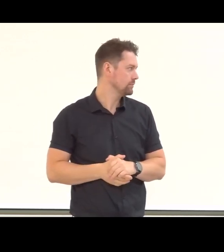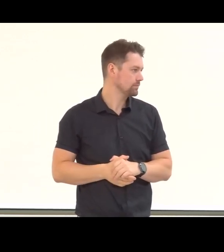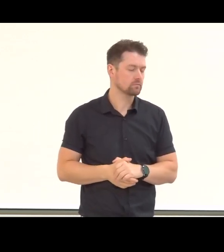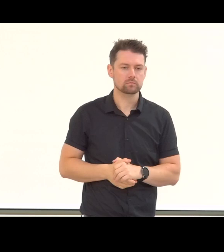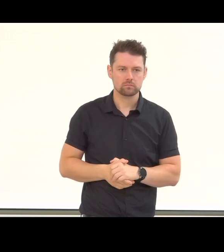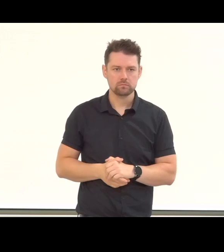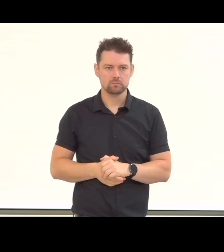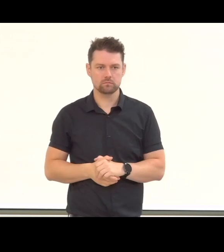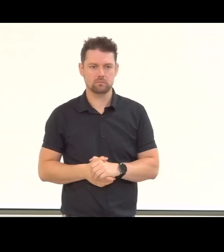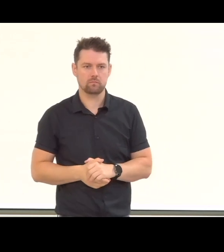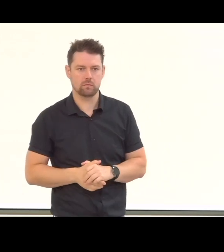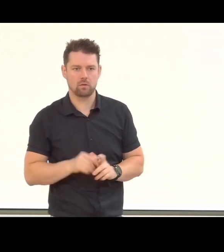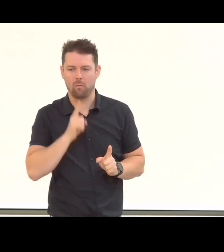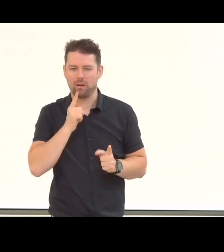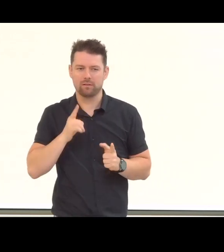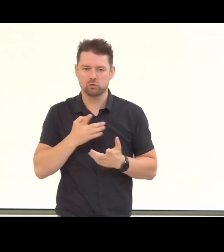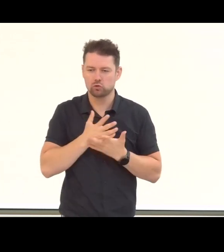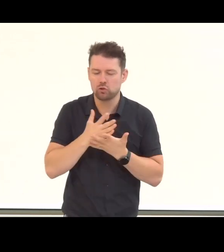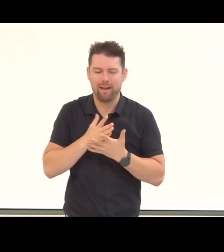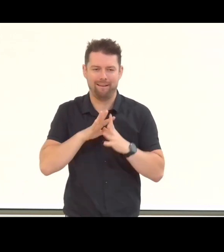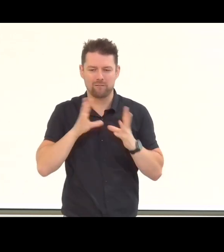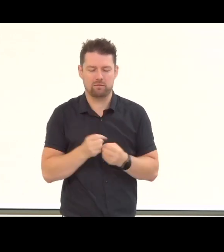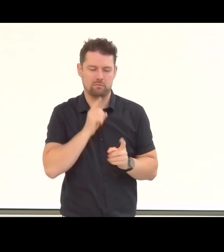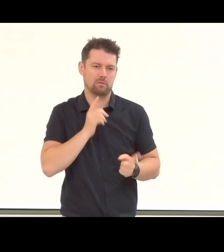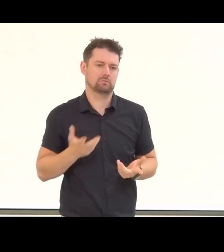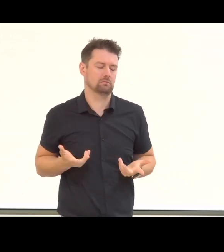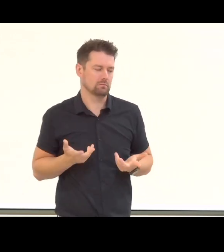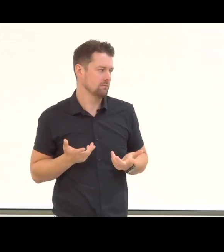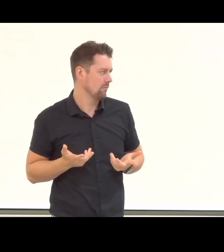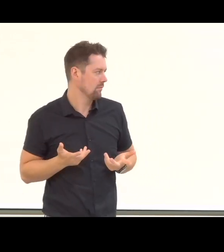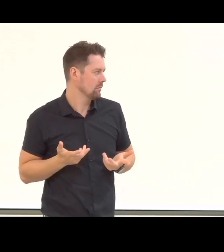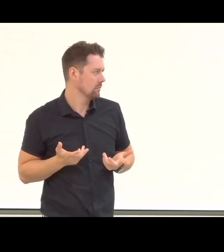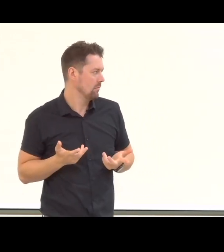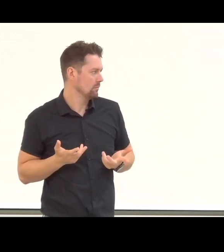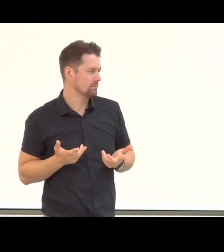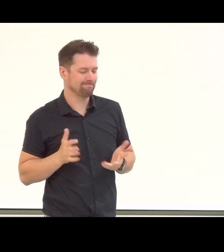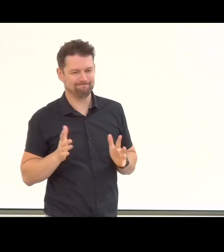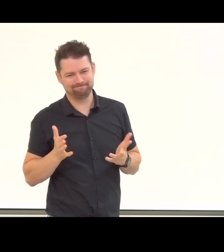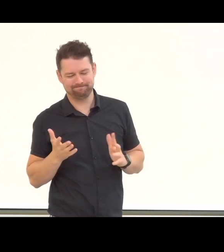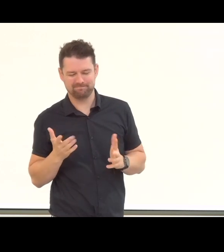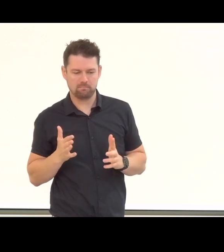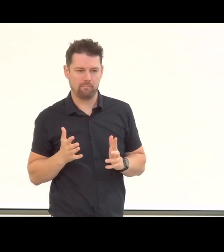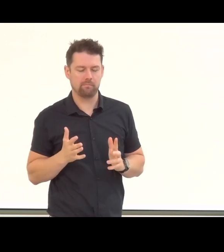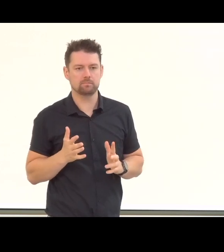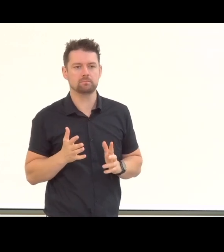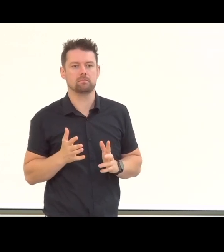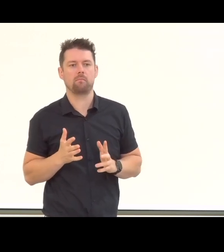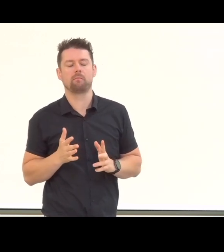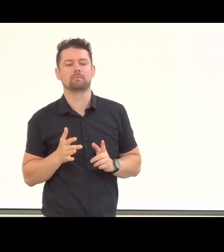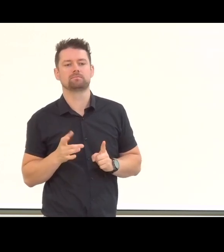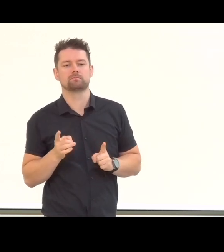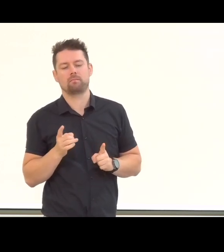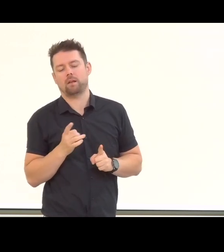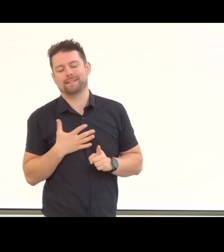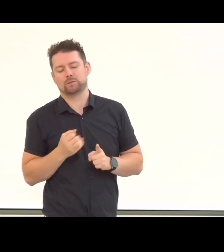then of course share the knowledge and spread the knowledge in the other analogs as well. So I think that, that there's still room for kind of